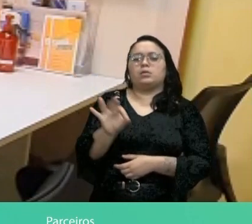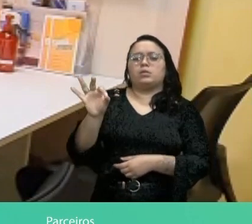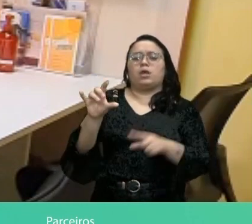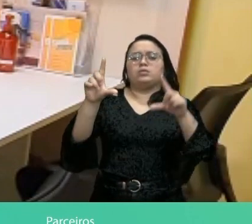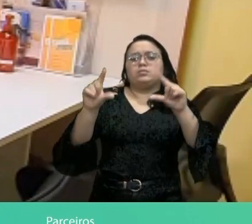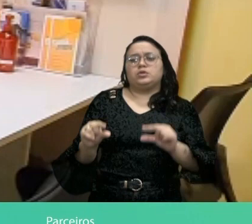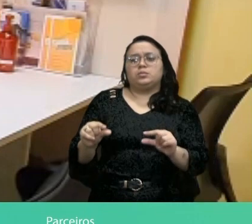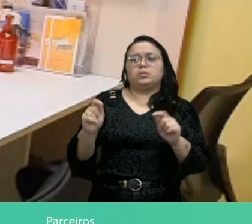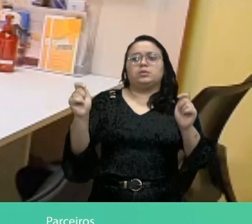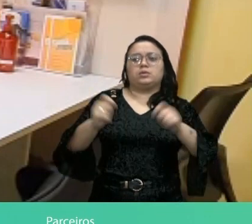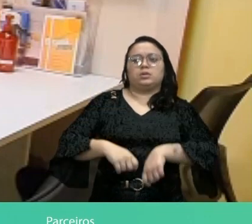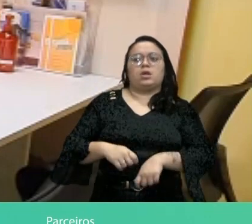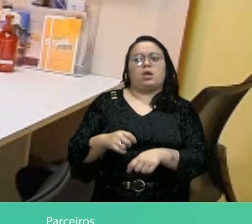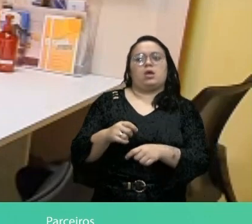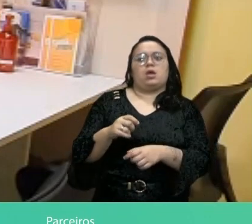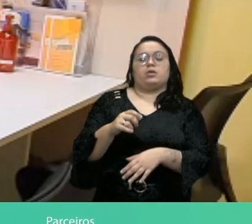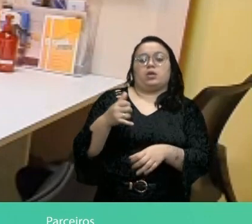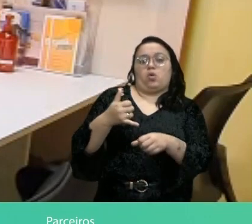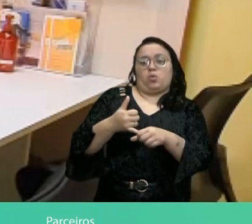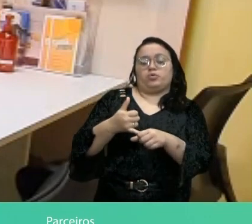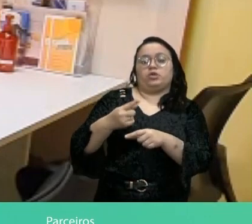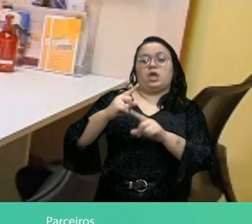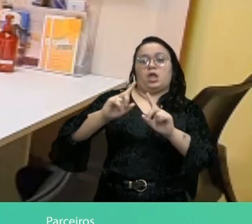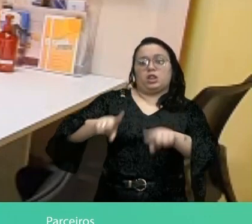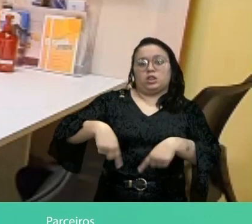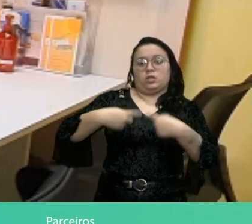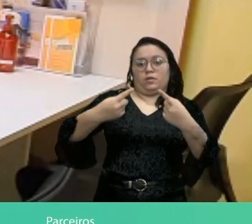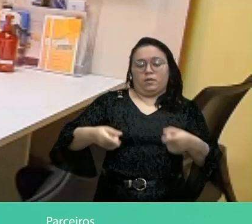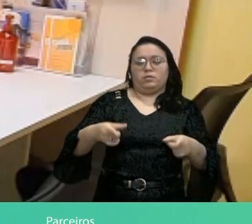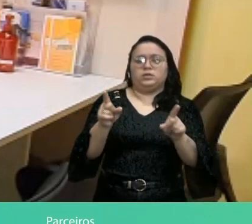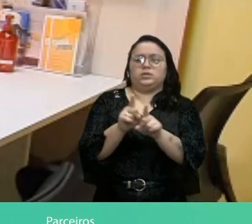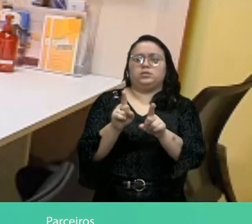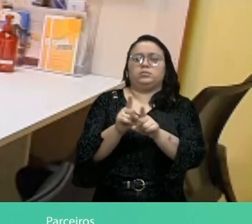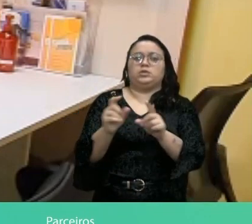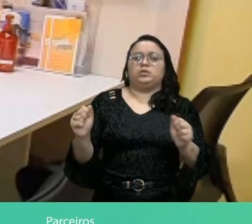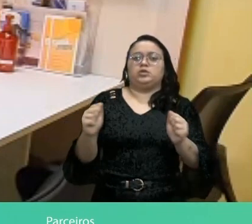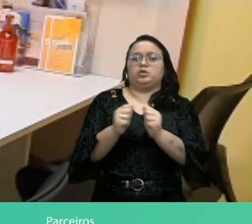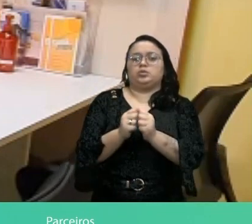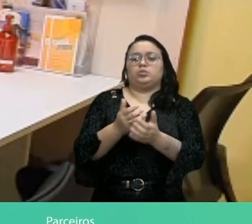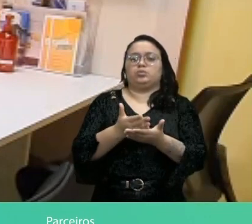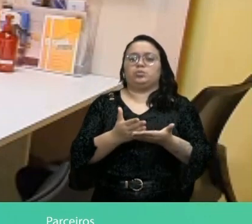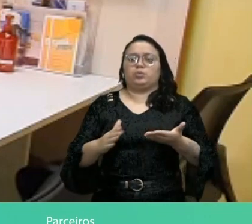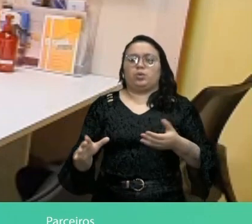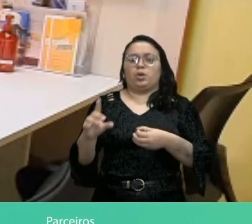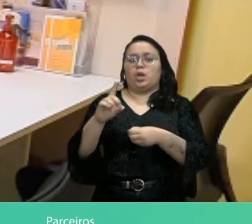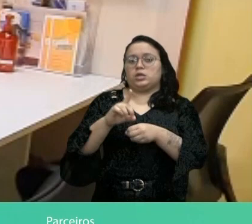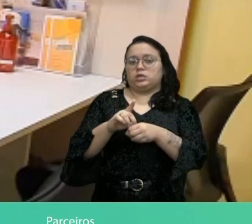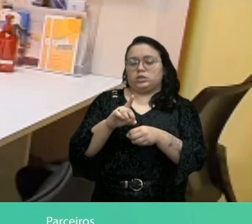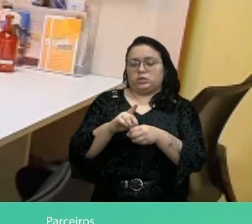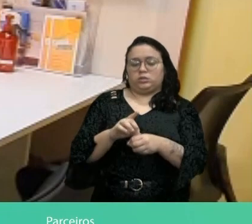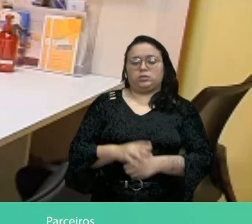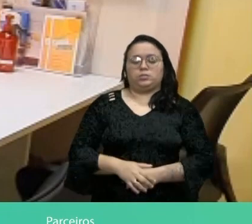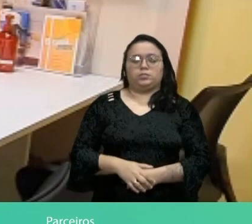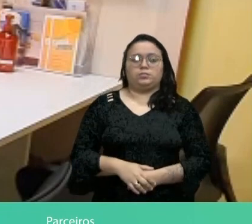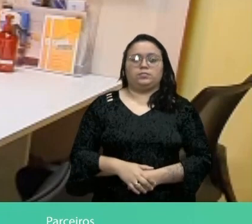combustível renovável que é inserido junto ao combustível fóssil, no caso o diesel, ou